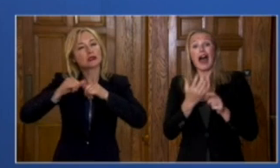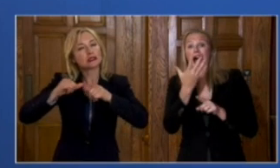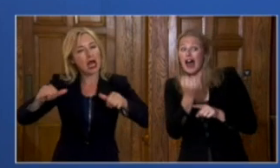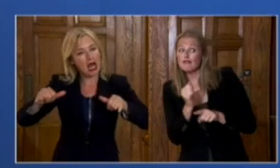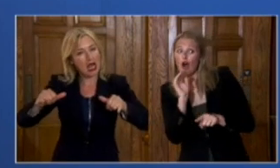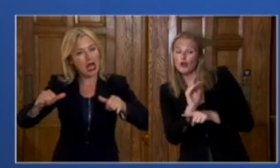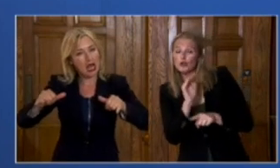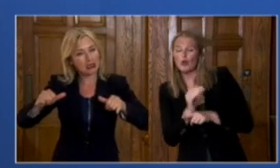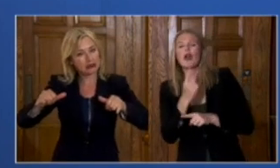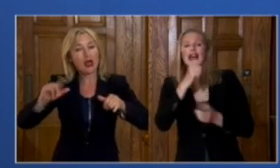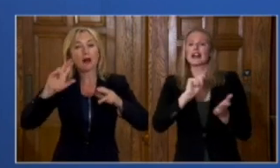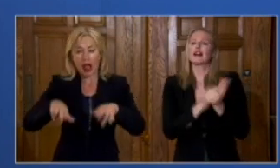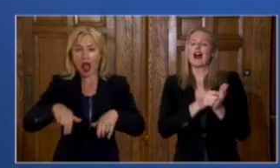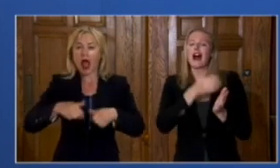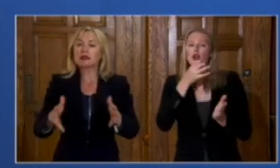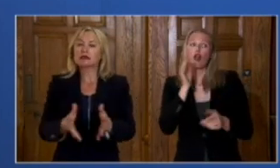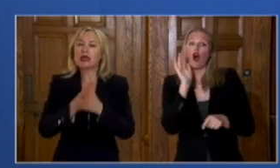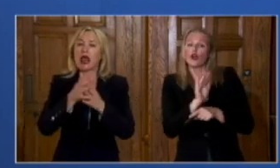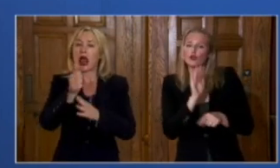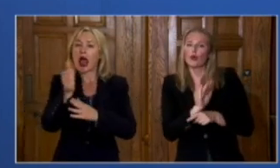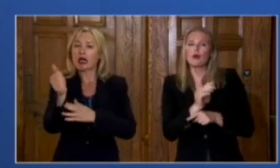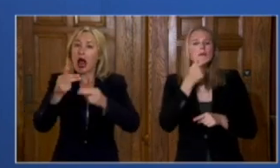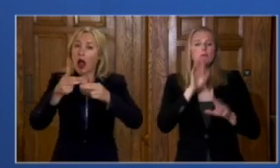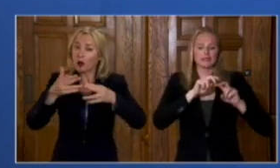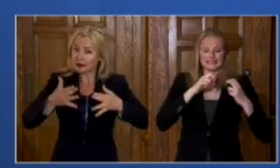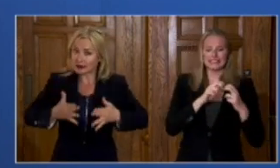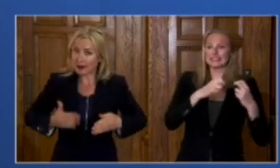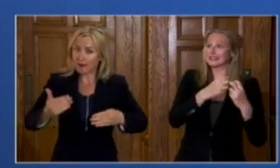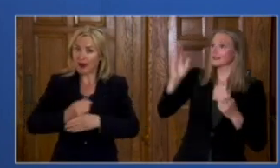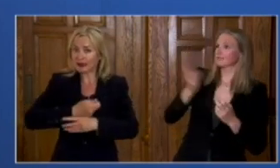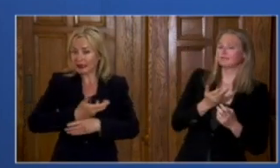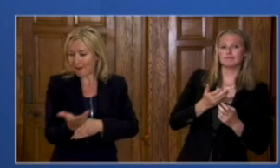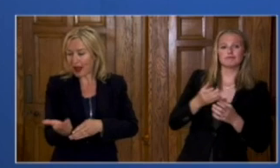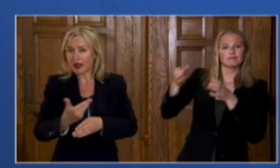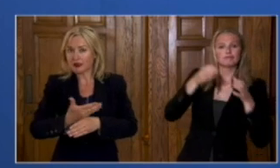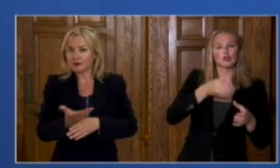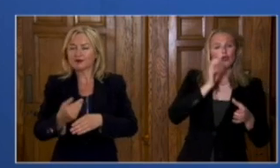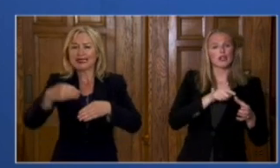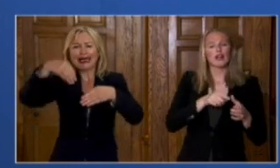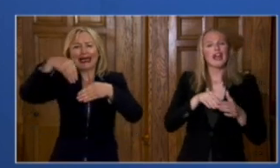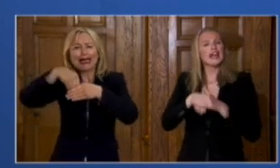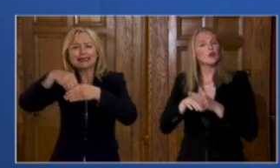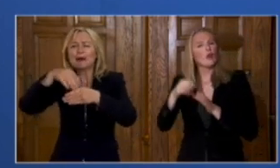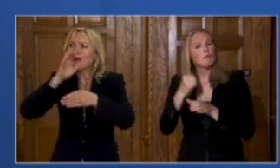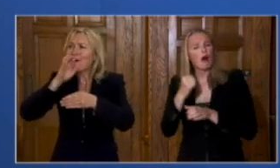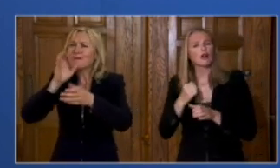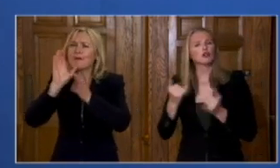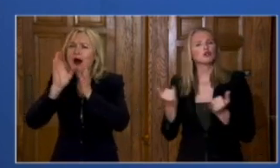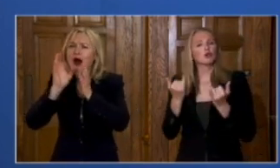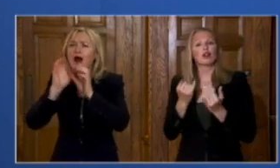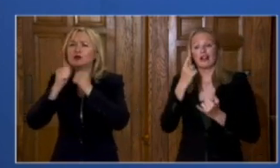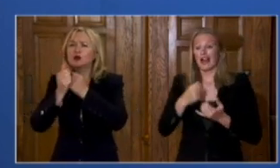to sell alcohol outdoors by table service, and indoor pubs, bars and social clubs will be able to serve meals